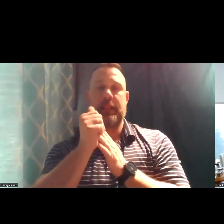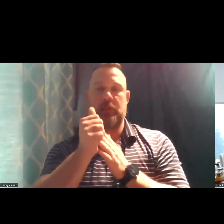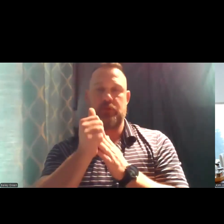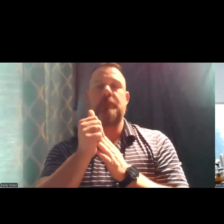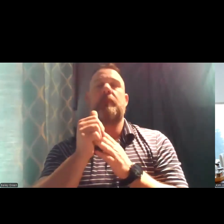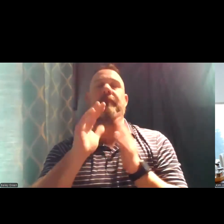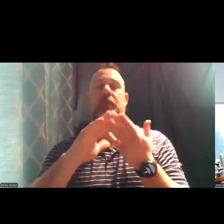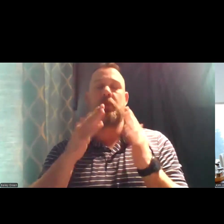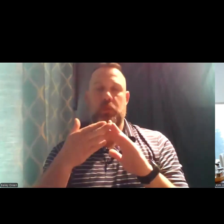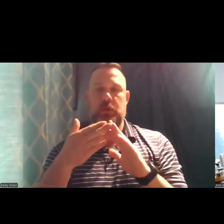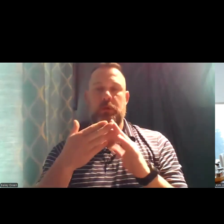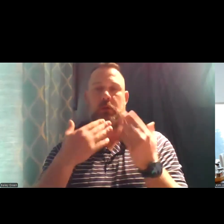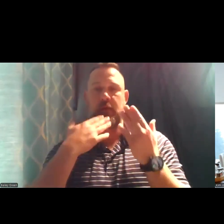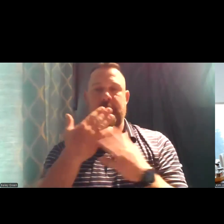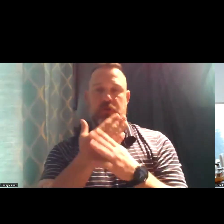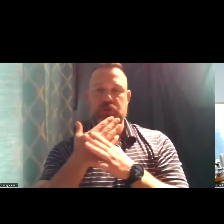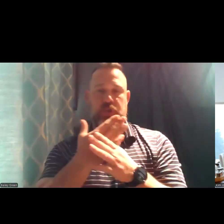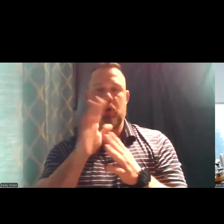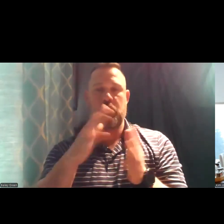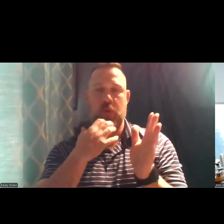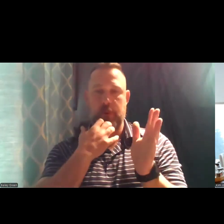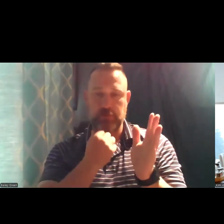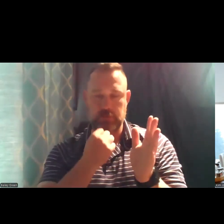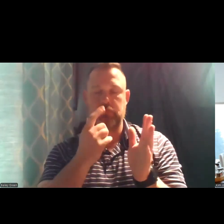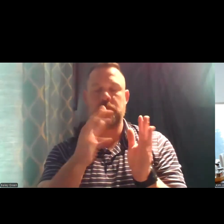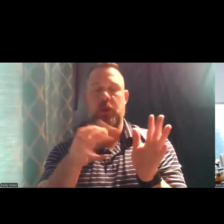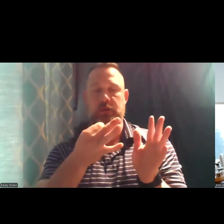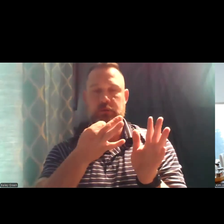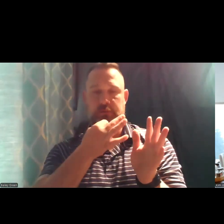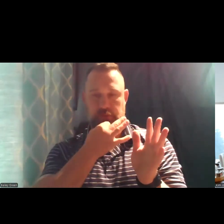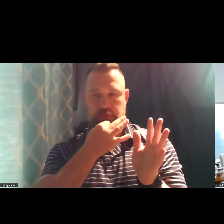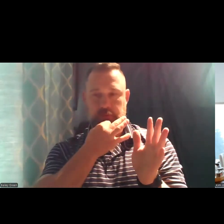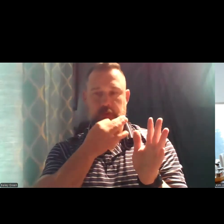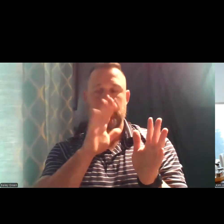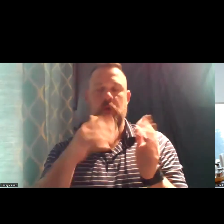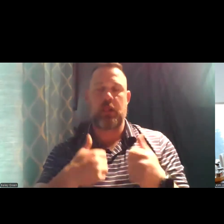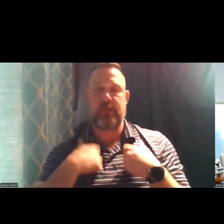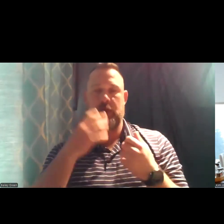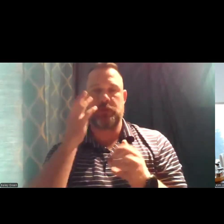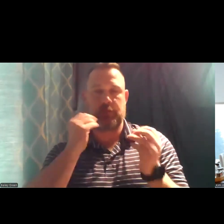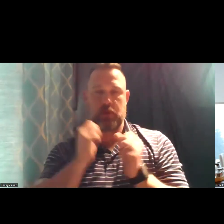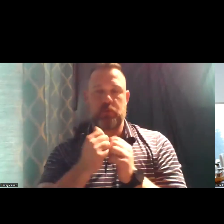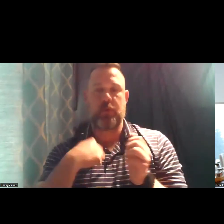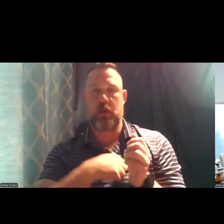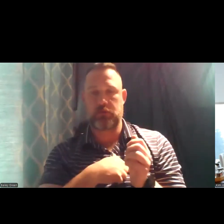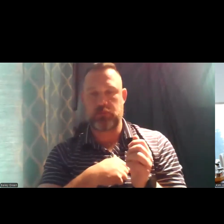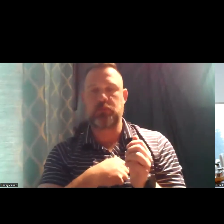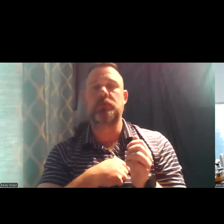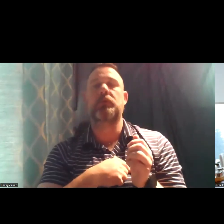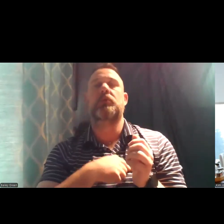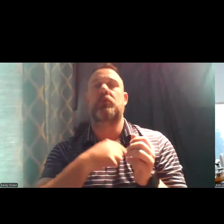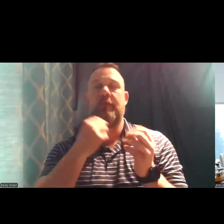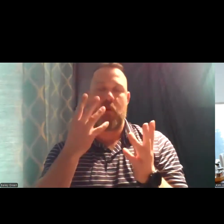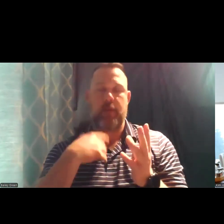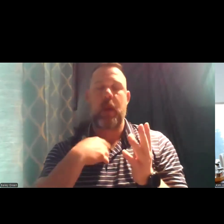community. Thank you for sharing your passion, your expertise, and your lived experience with us to inform our